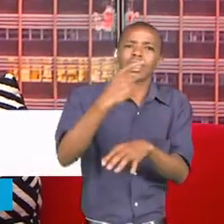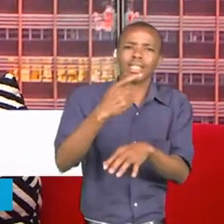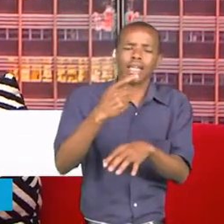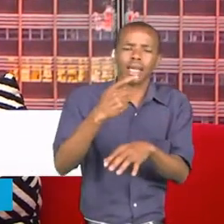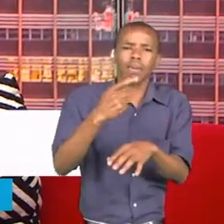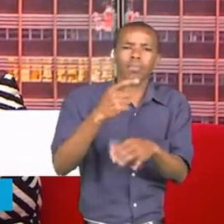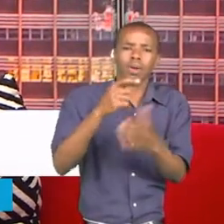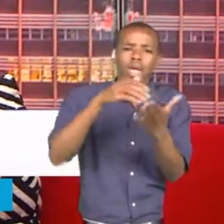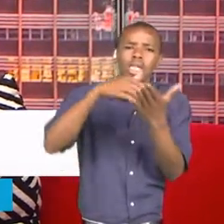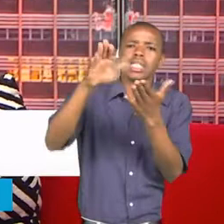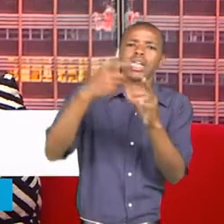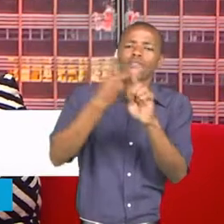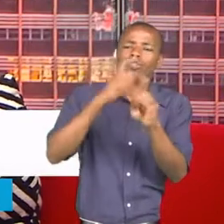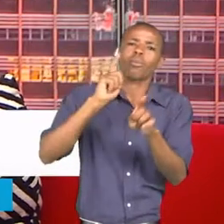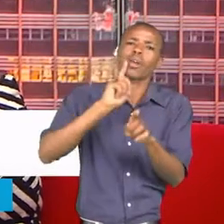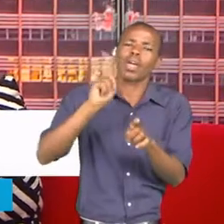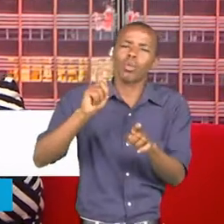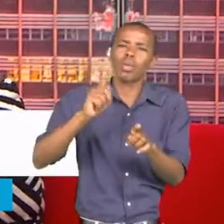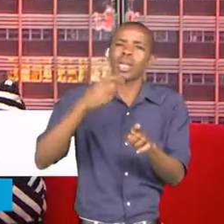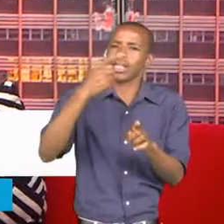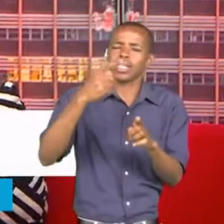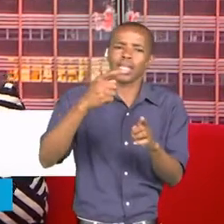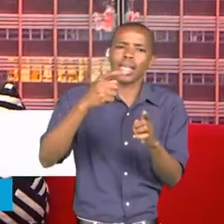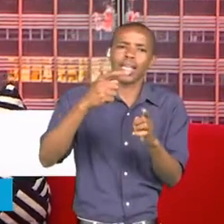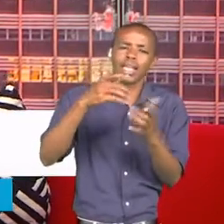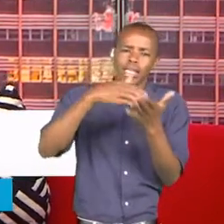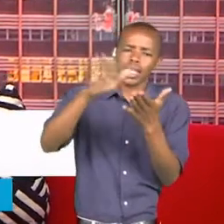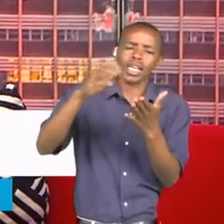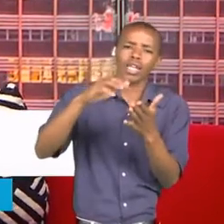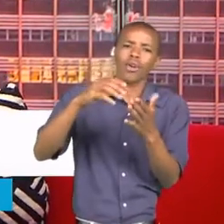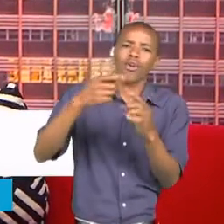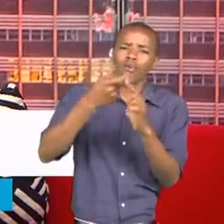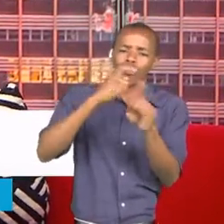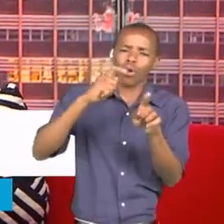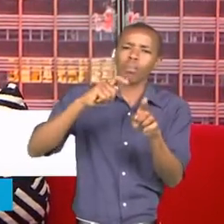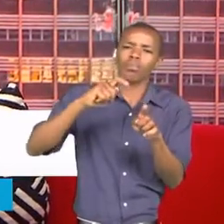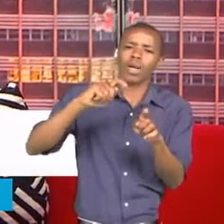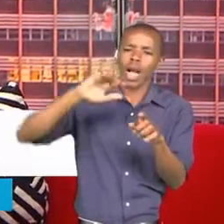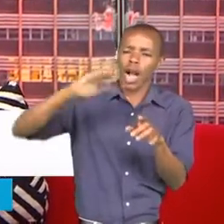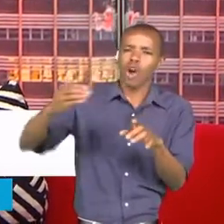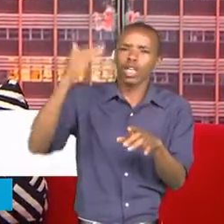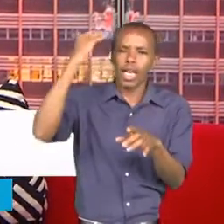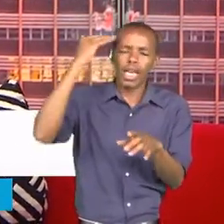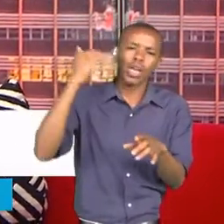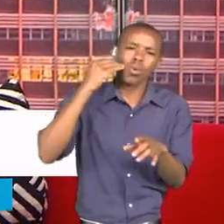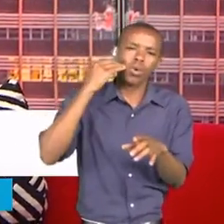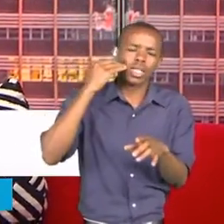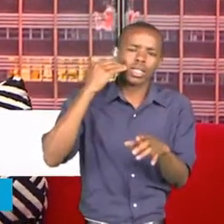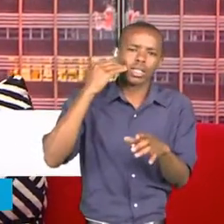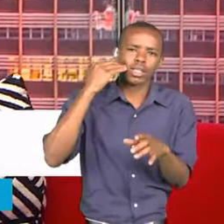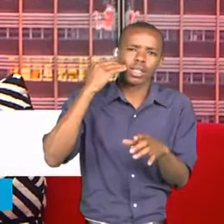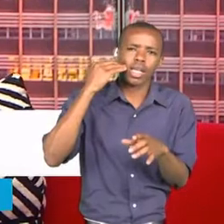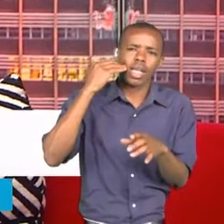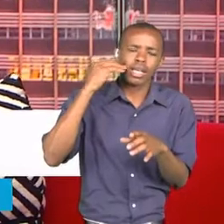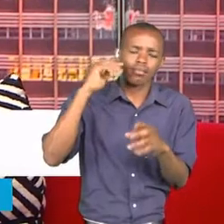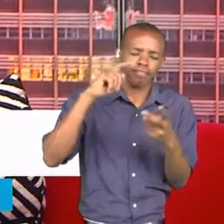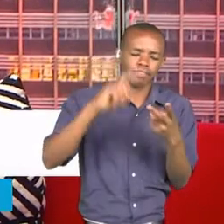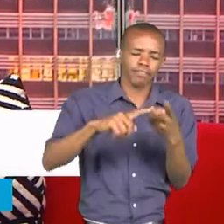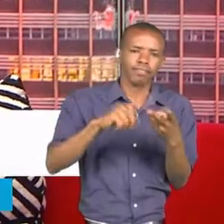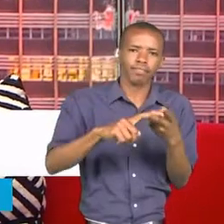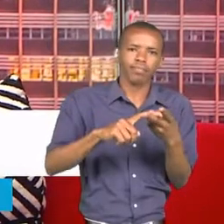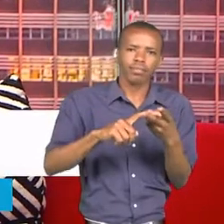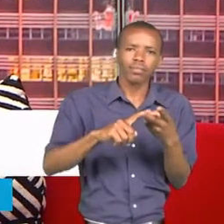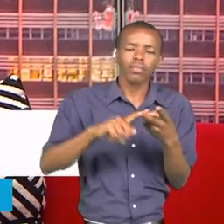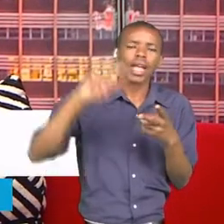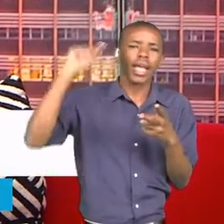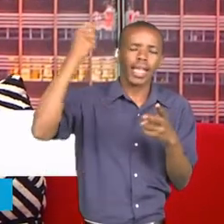they are sending from Nairobi. Sure. They should say they are sending from the county headquarters mm-hmm. because it was already ready. Mm-hmm. But the second thing, as citizens, mm-hmm.